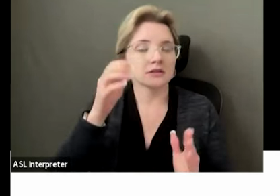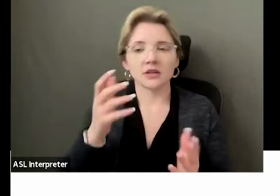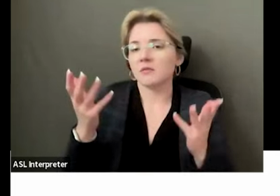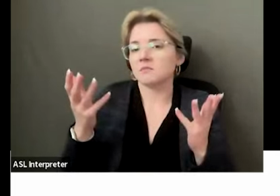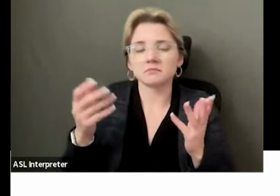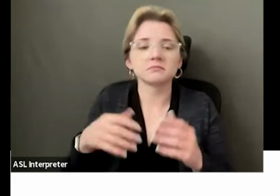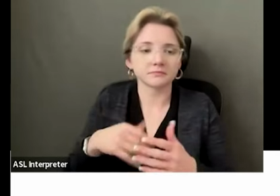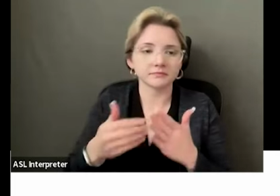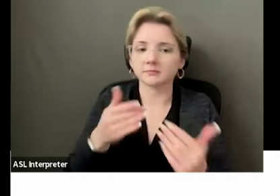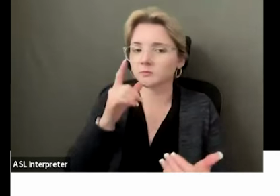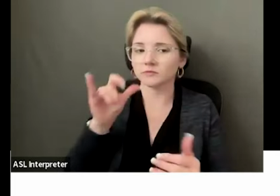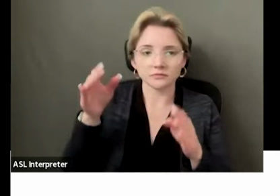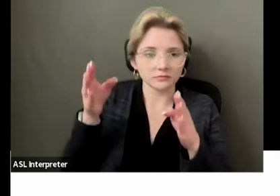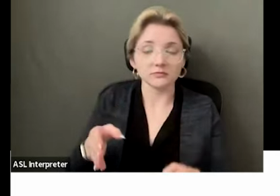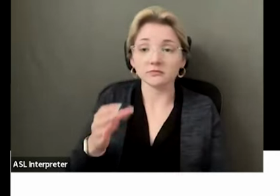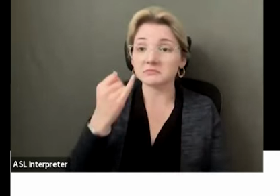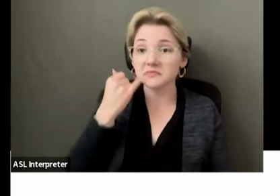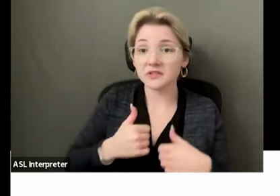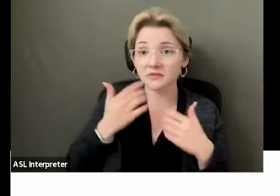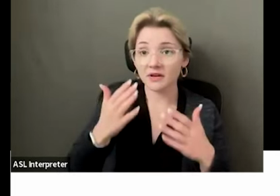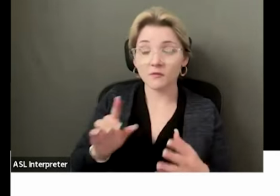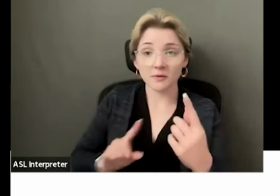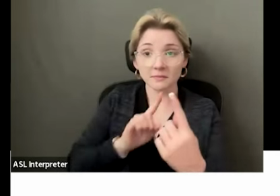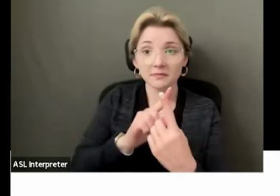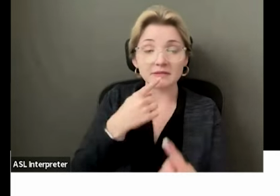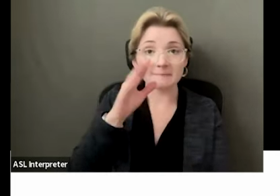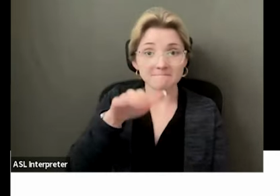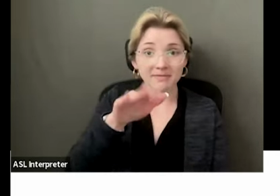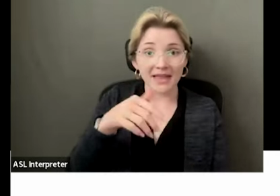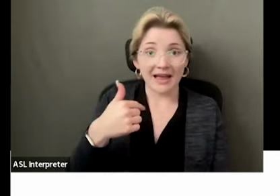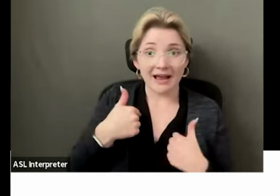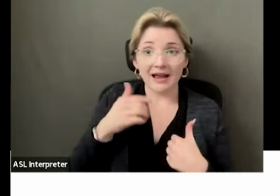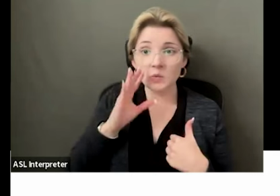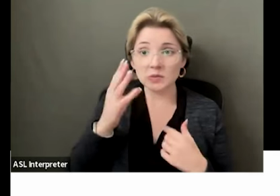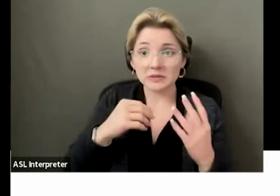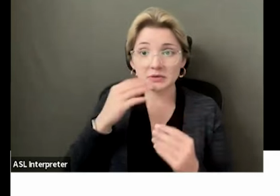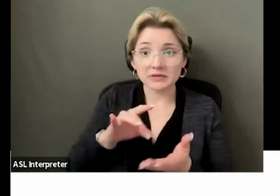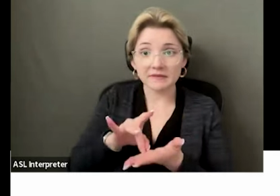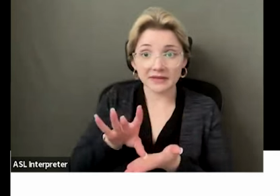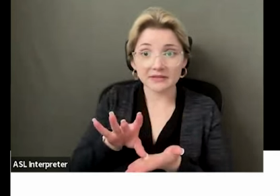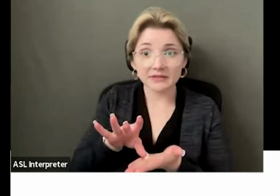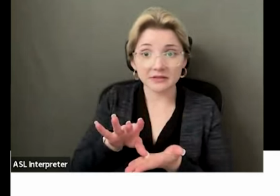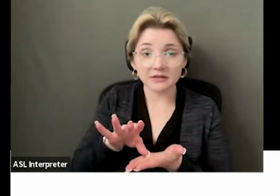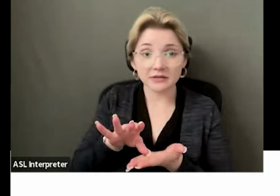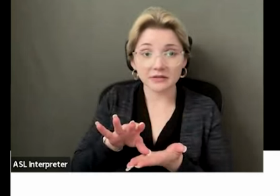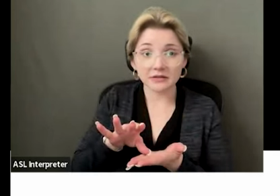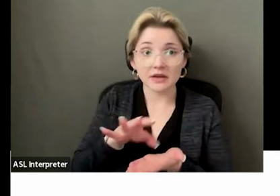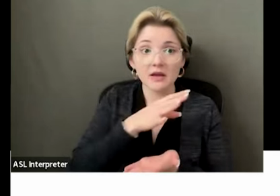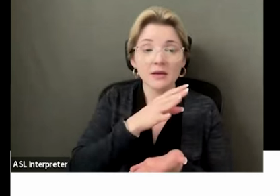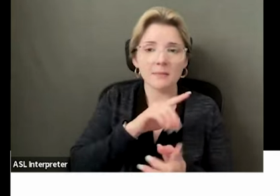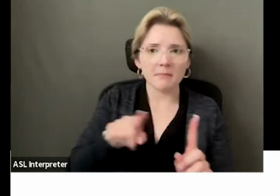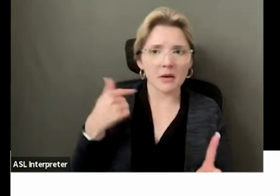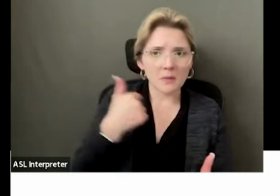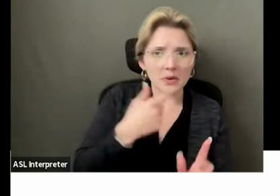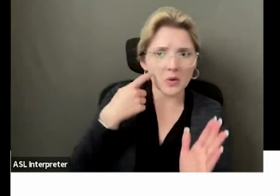if a survivor comes to you when they are being evicted, and potentially it is, the harm doer or the perpetrator, right? We see